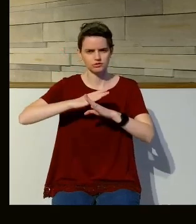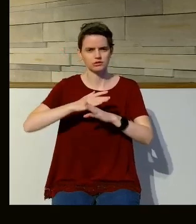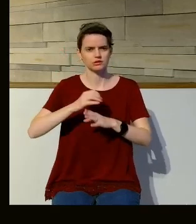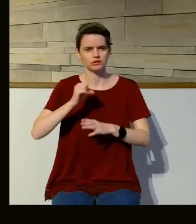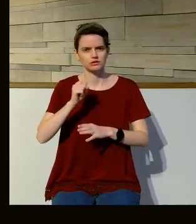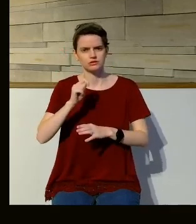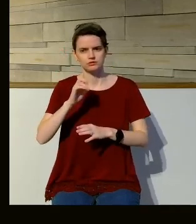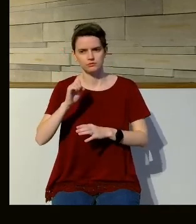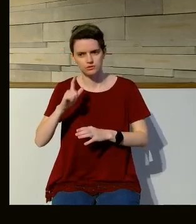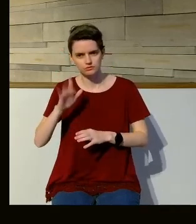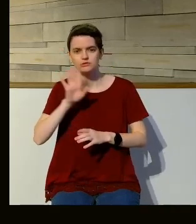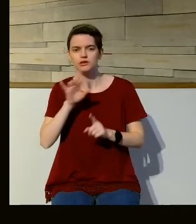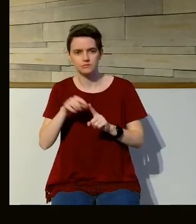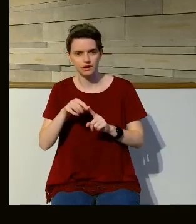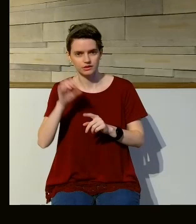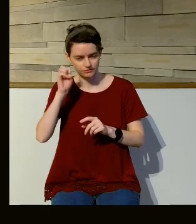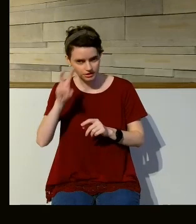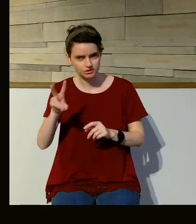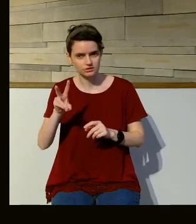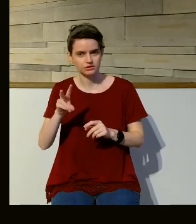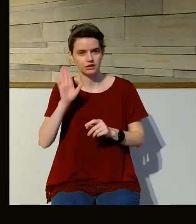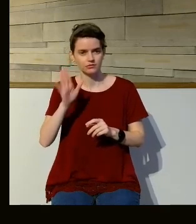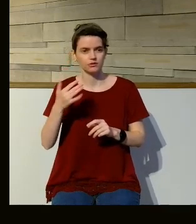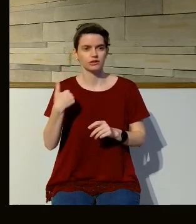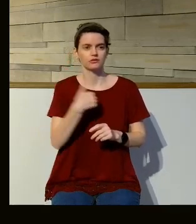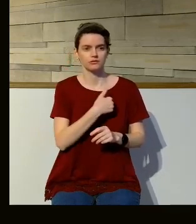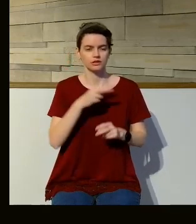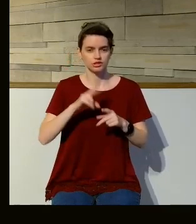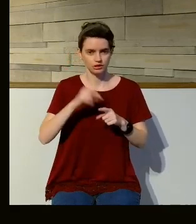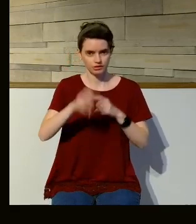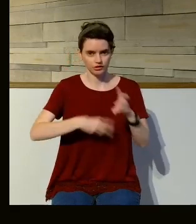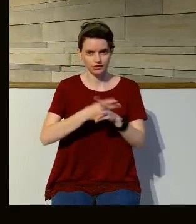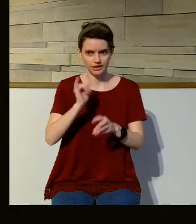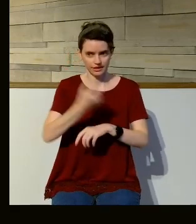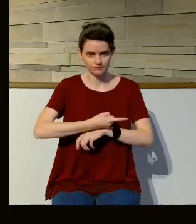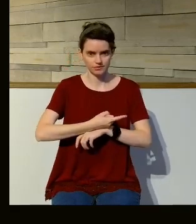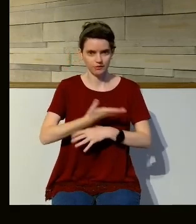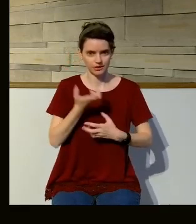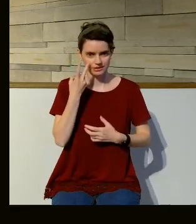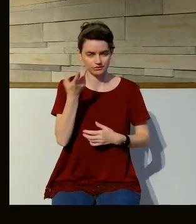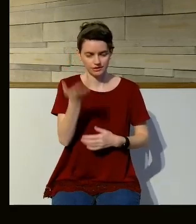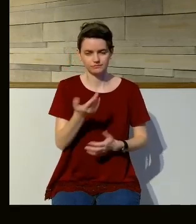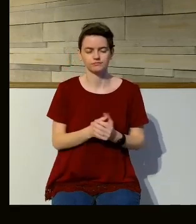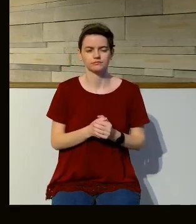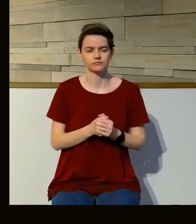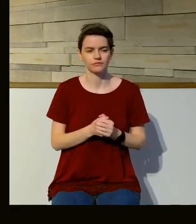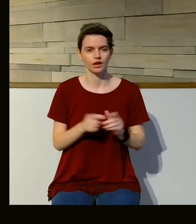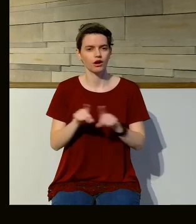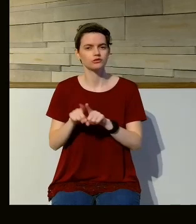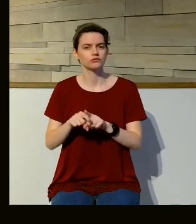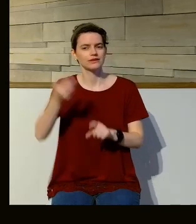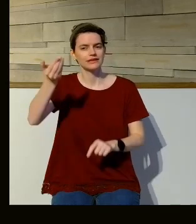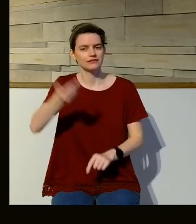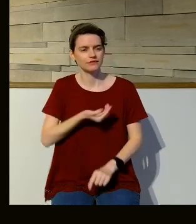talking about evangelism with Mark Middleberg, and we're going to be the salt of the earth that day. I would love to see you there. Let me also say this, invite